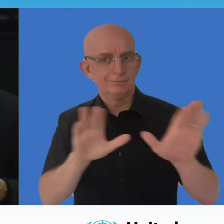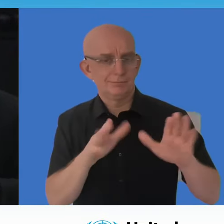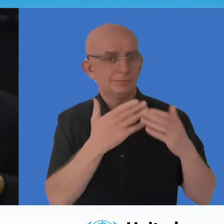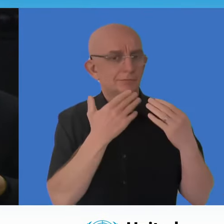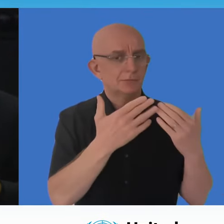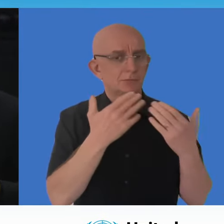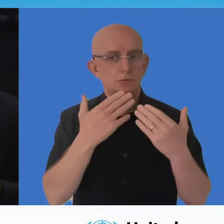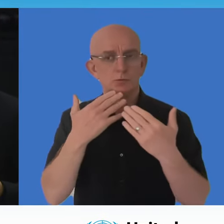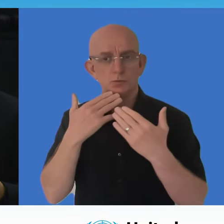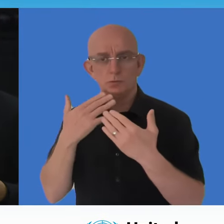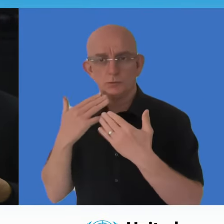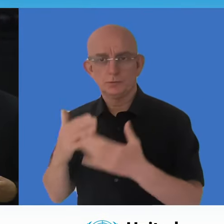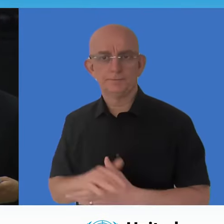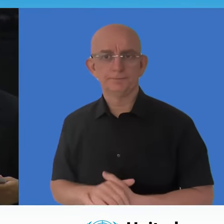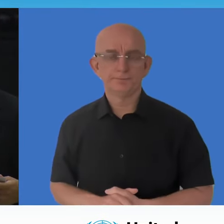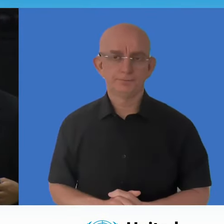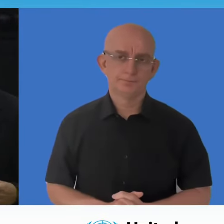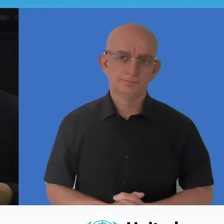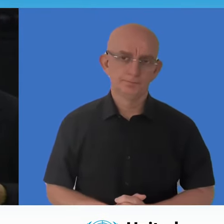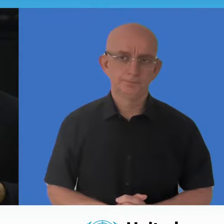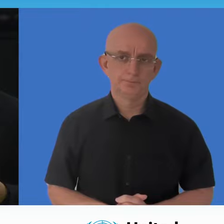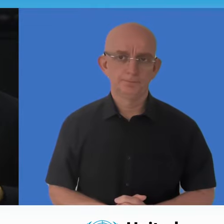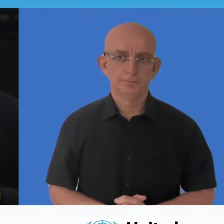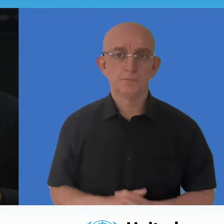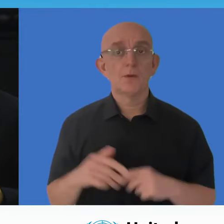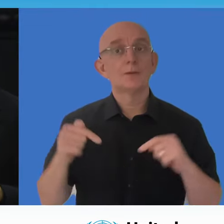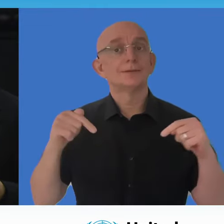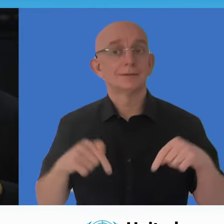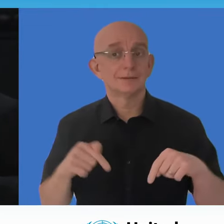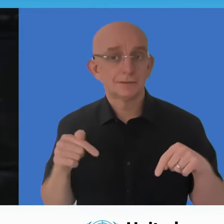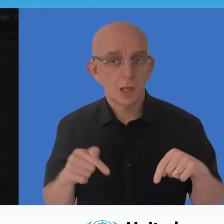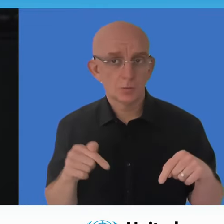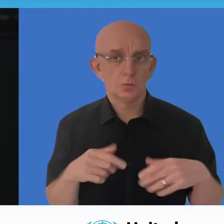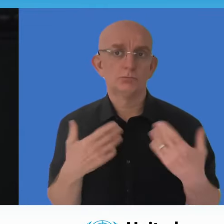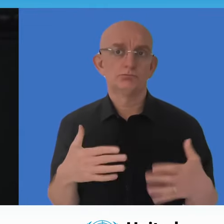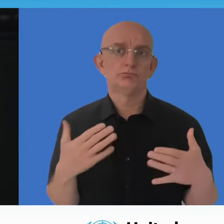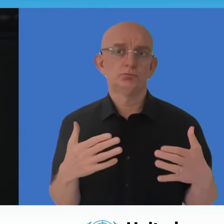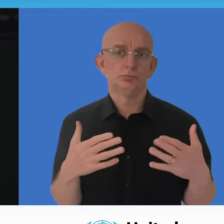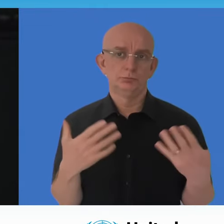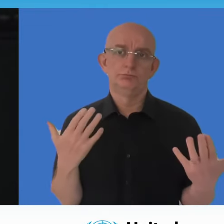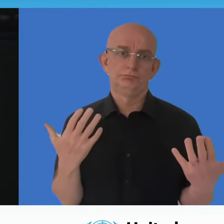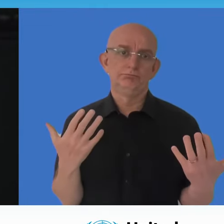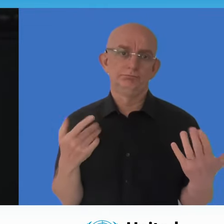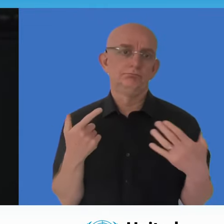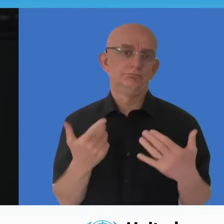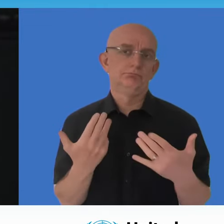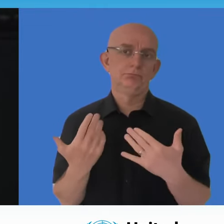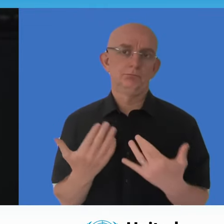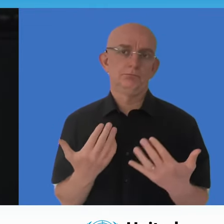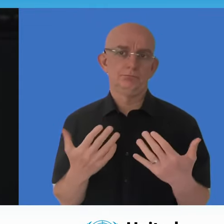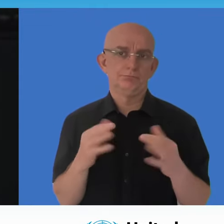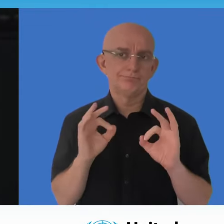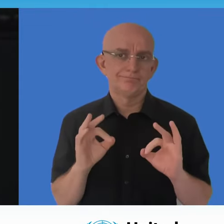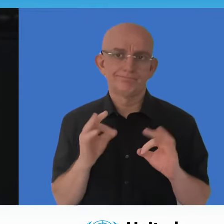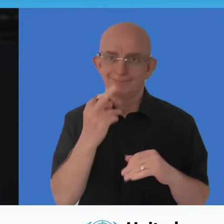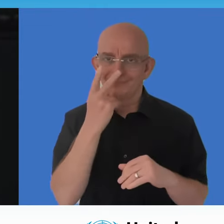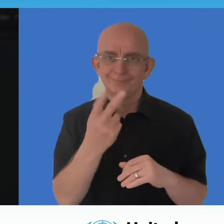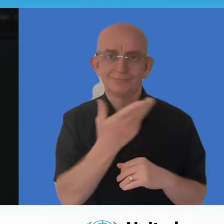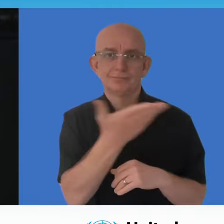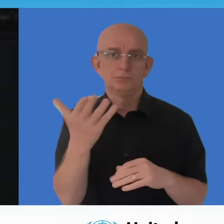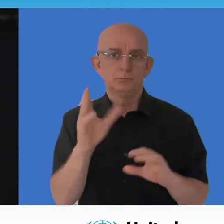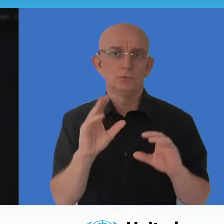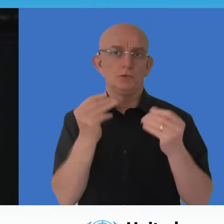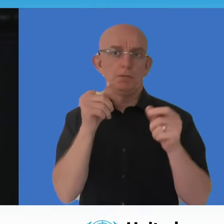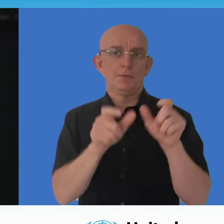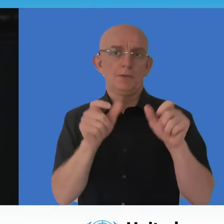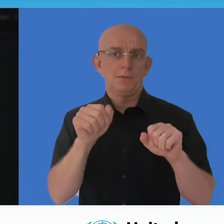So right now is a long-awaited moment where young people can intervene. So appuyez sur